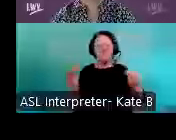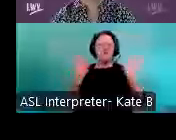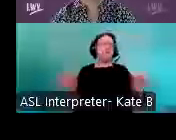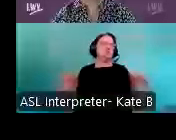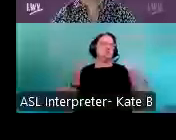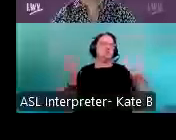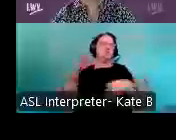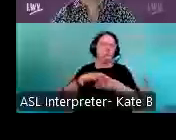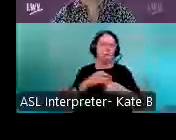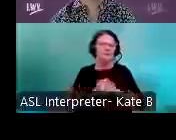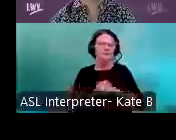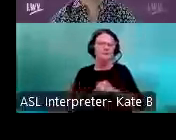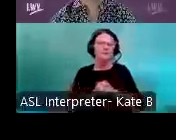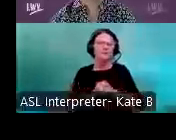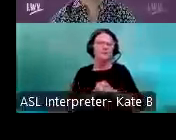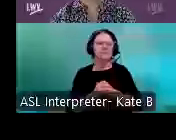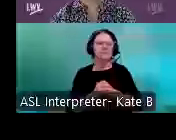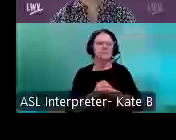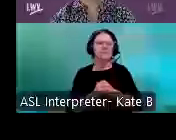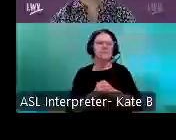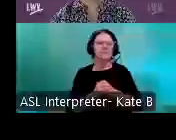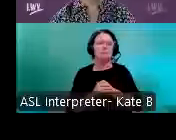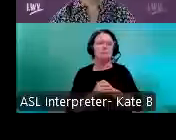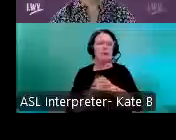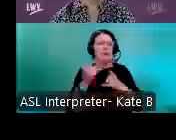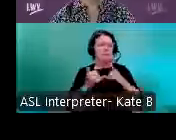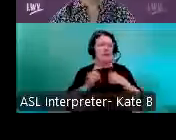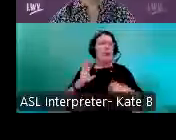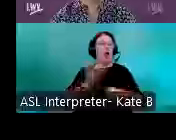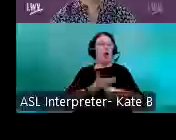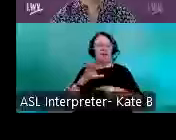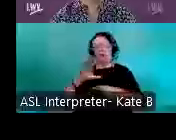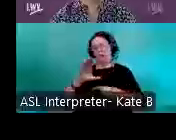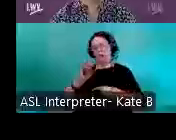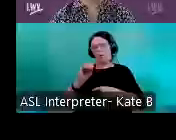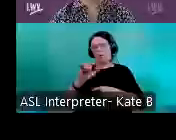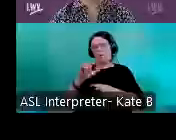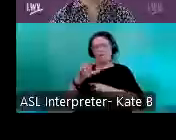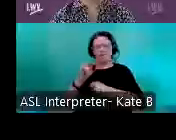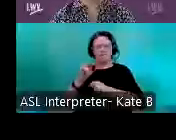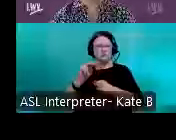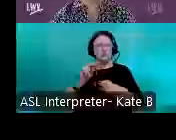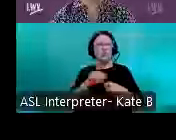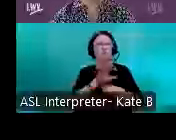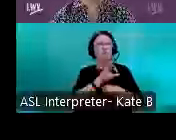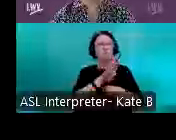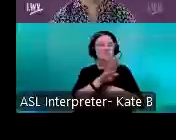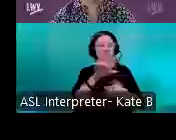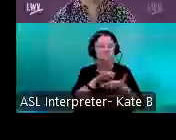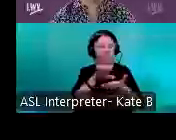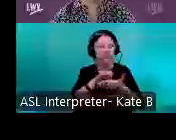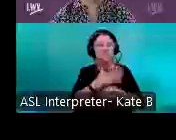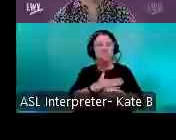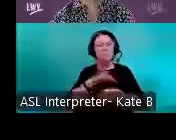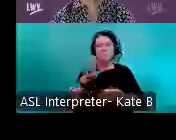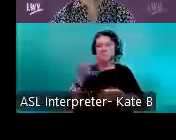to oranges. And then our coalition, our Facebook page, we hope you go on there and